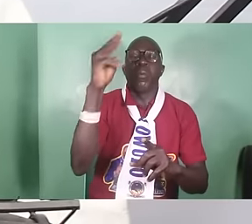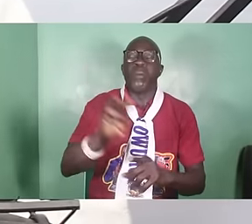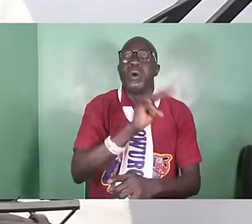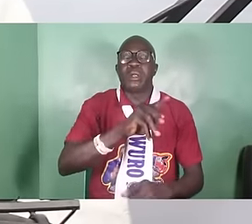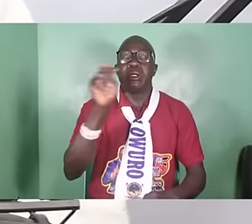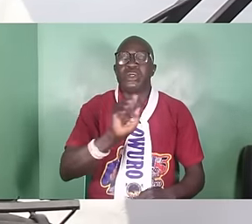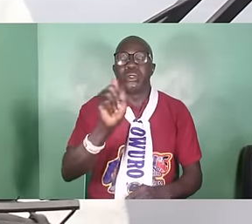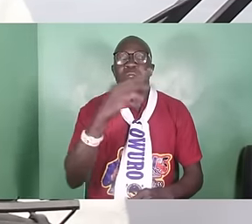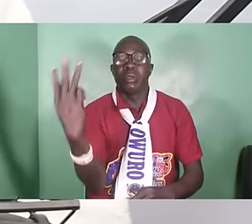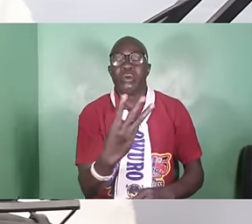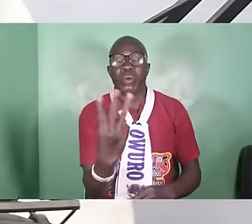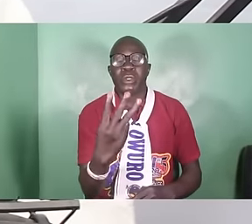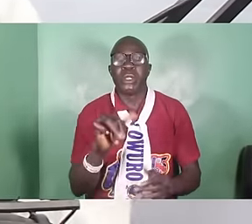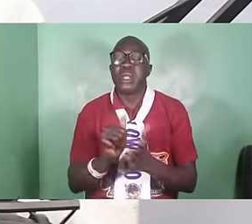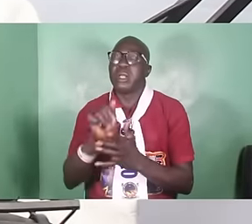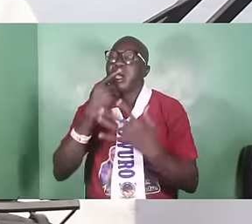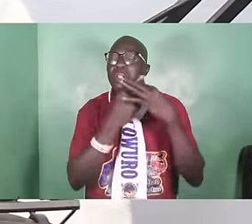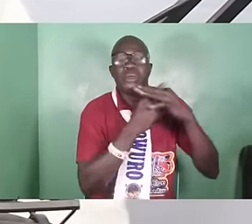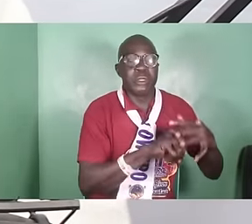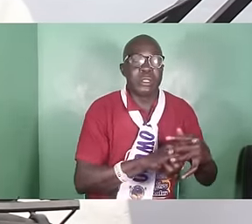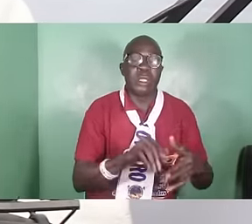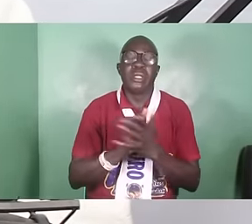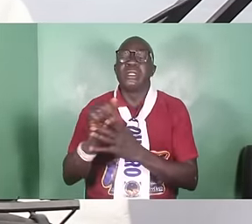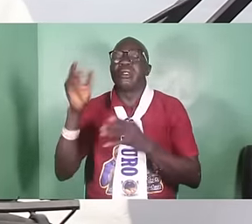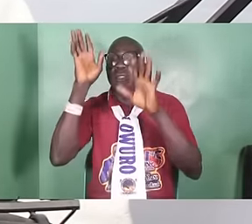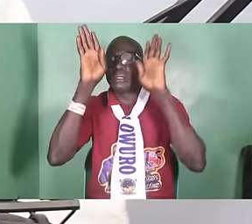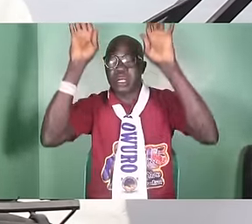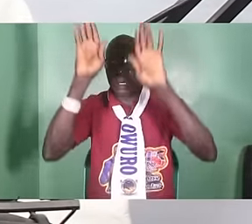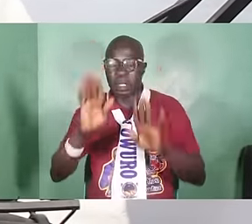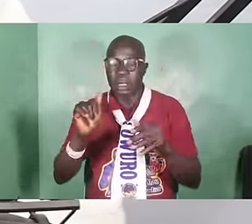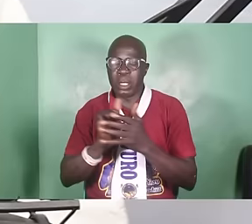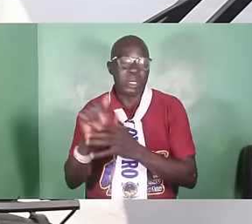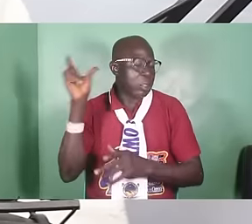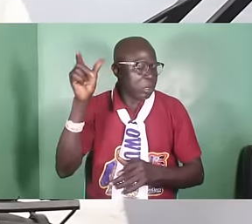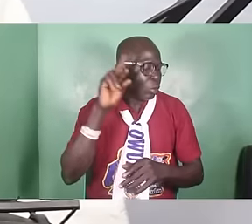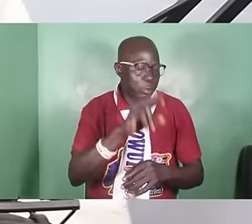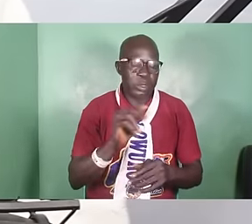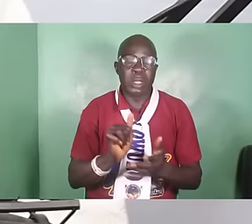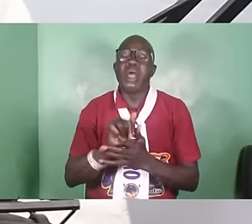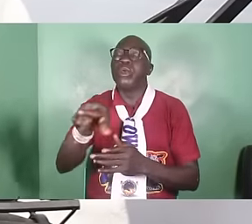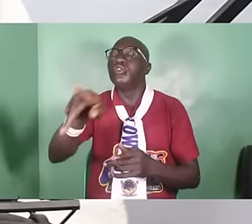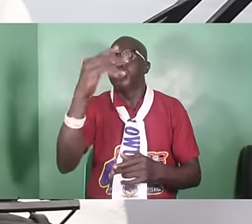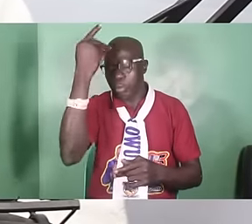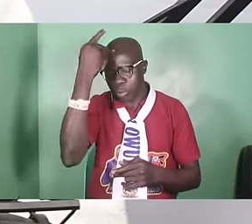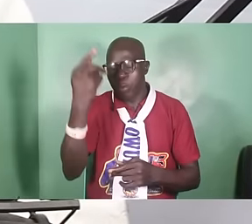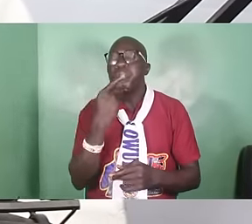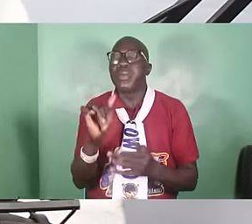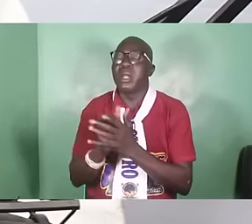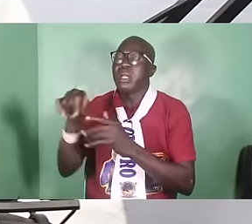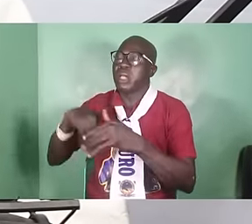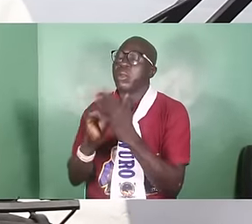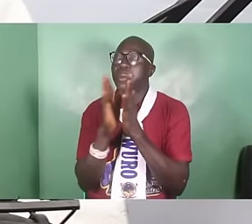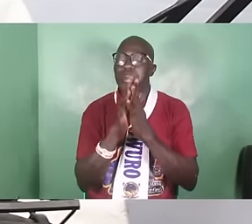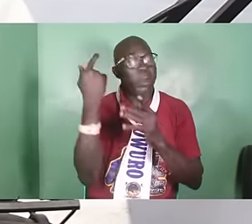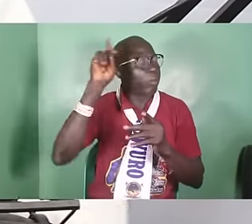Wednesday. Monday, Tuesday and Wednesday. One day ti bere si iri and they started seeing the sign. Won gbo mi sa. Eyin obi e ma gbadura ti yin